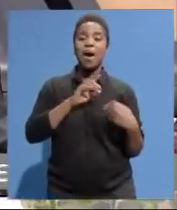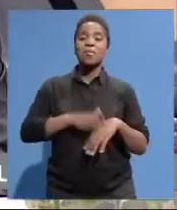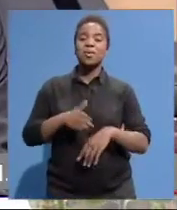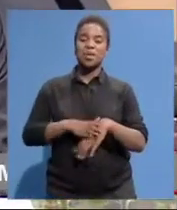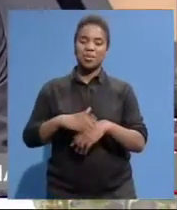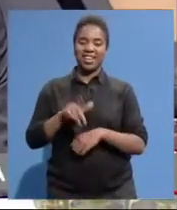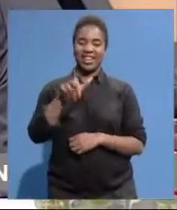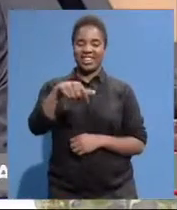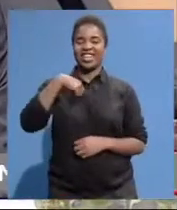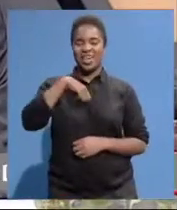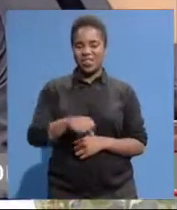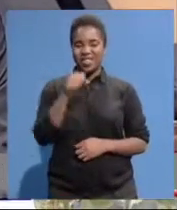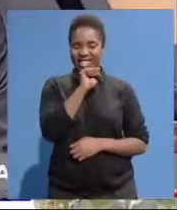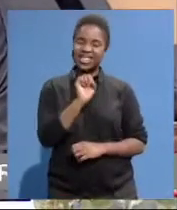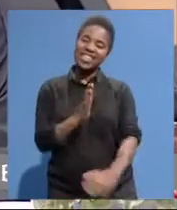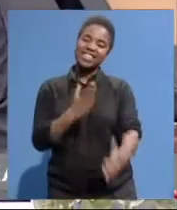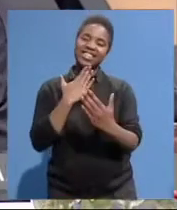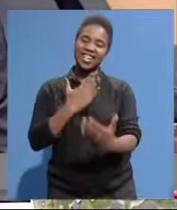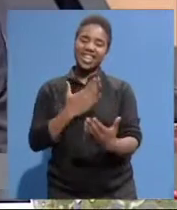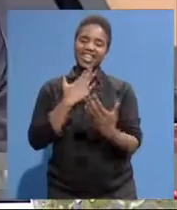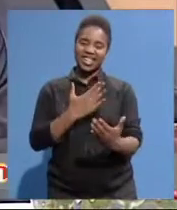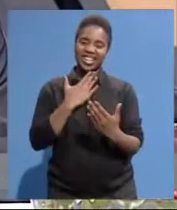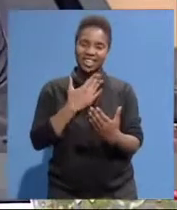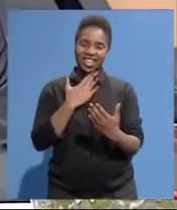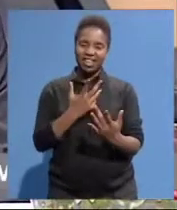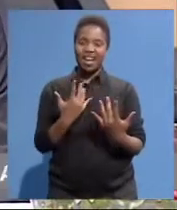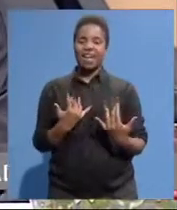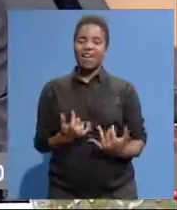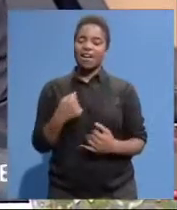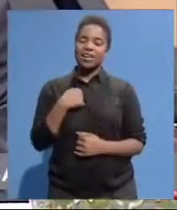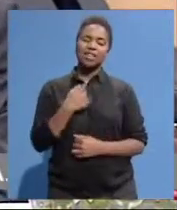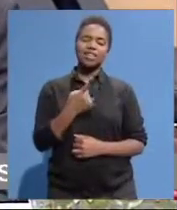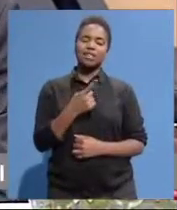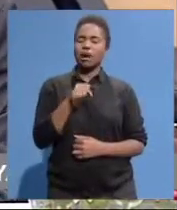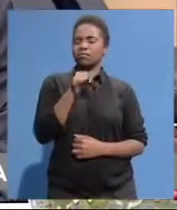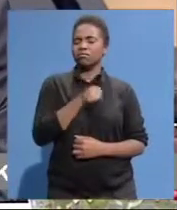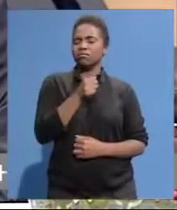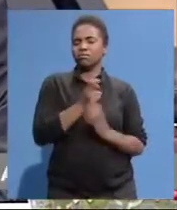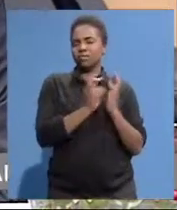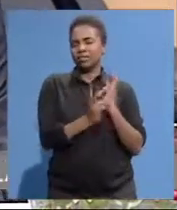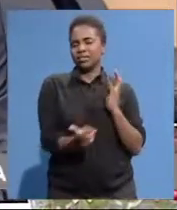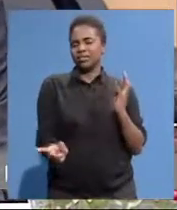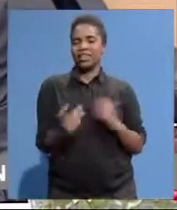more. Thank you so much, Nomfundo, for the recount of the countless musicians